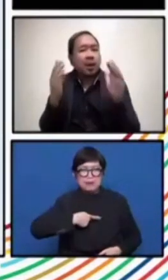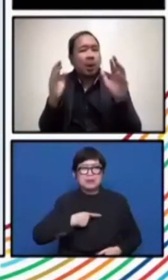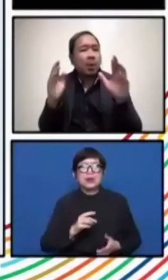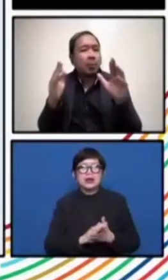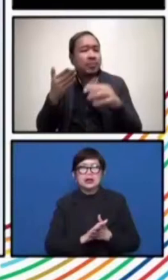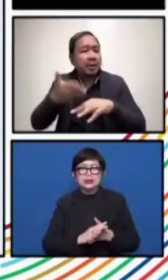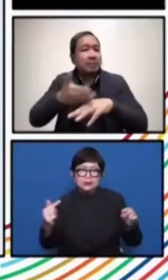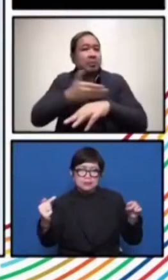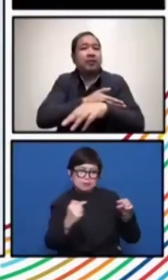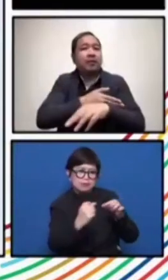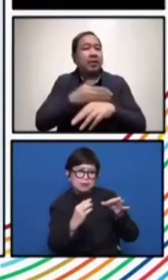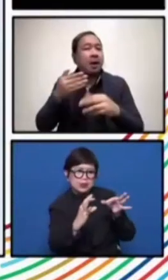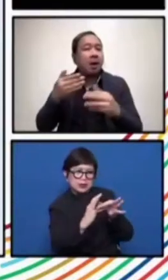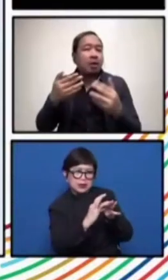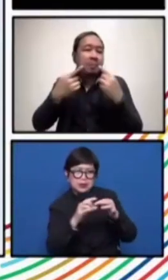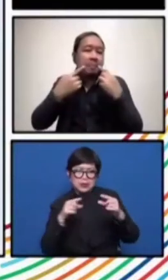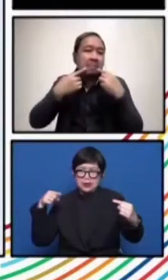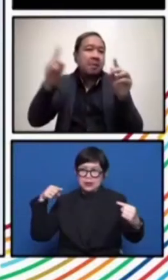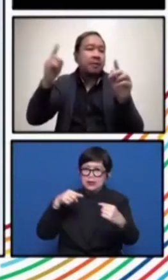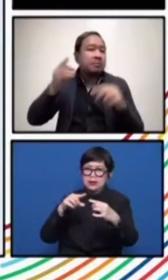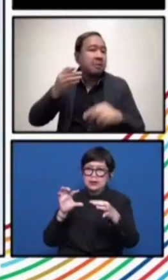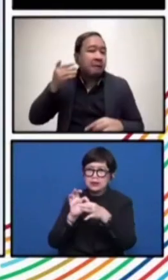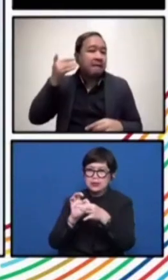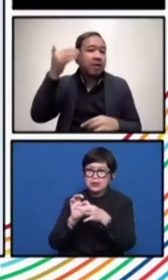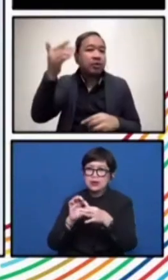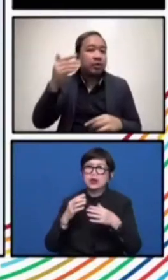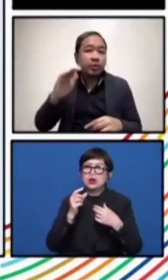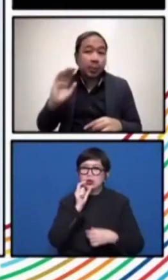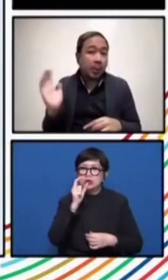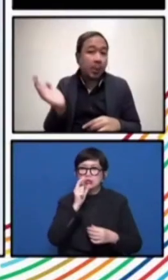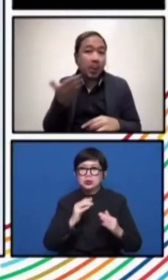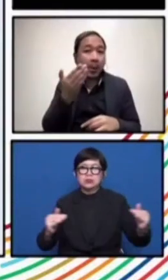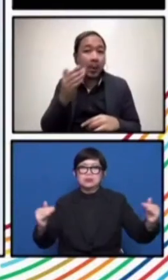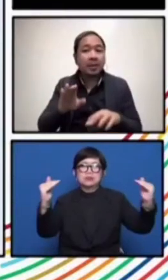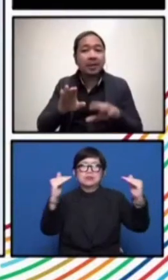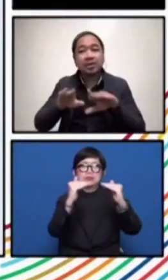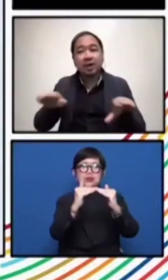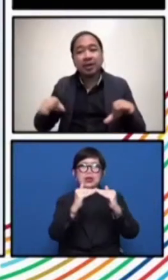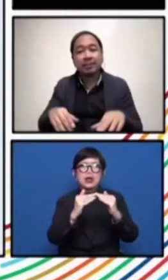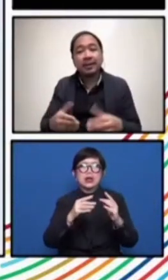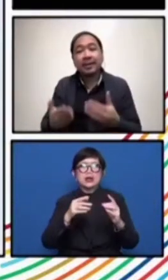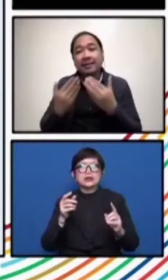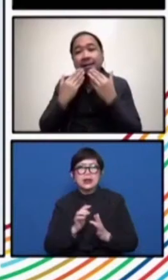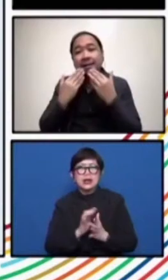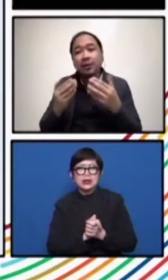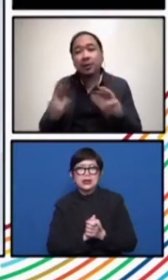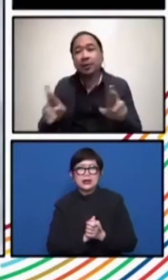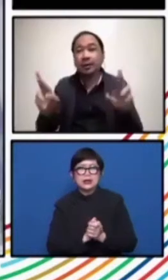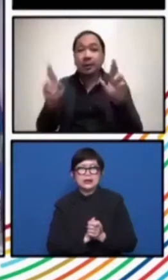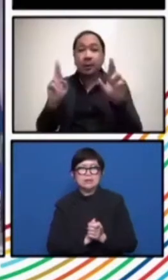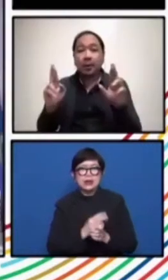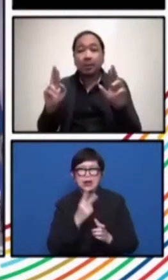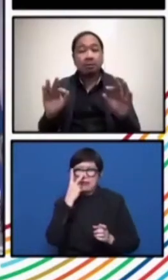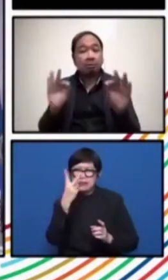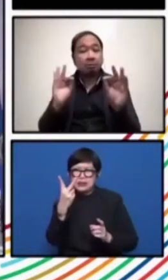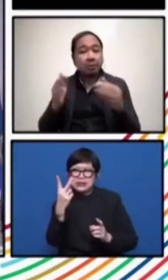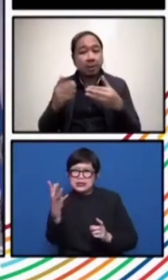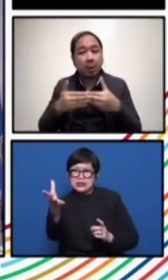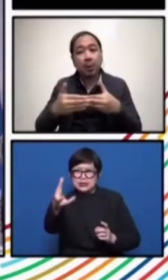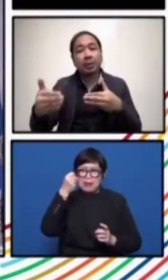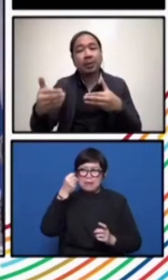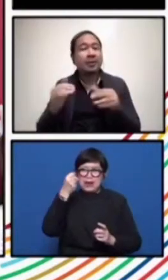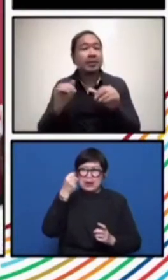for every child thank you and wishing a good continuation of the meeting thank you thank you very much